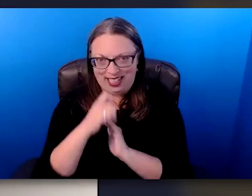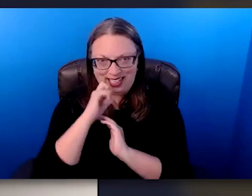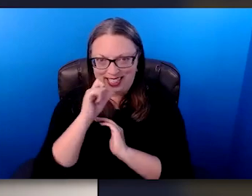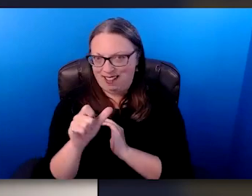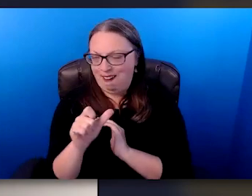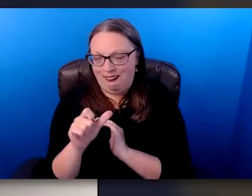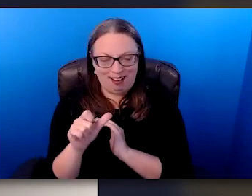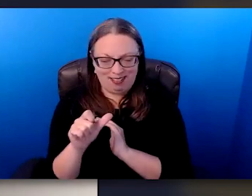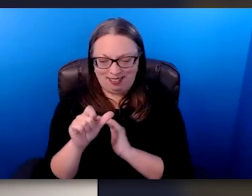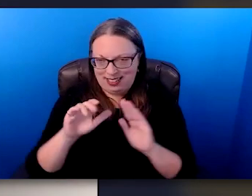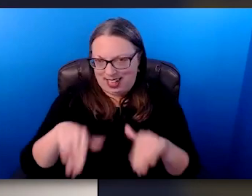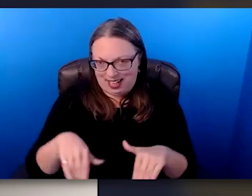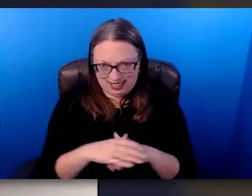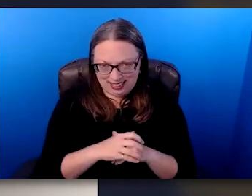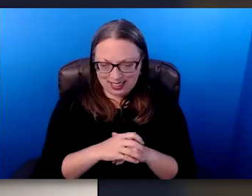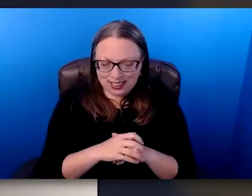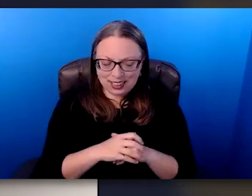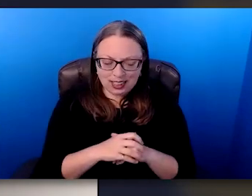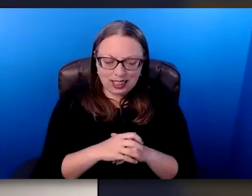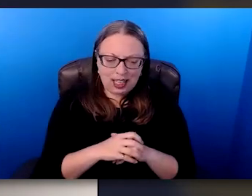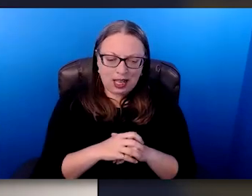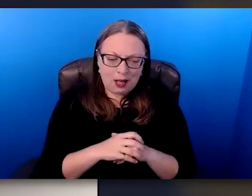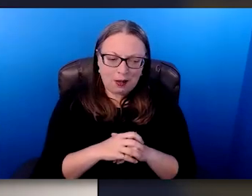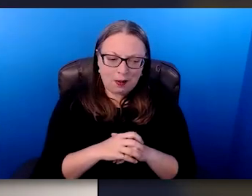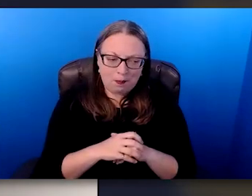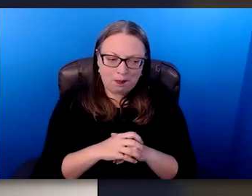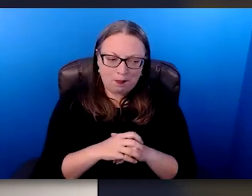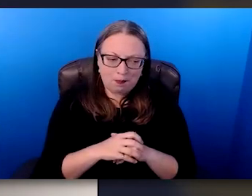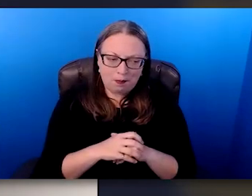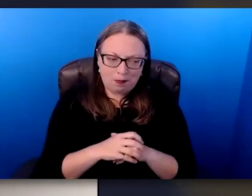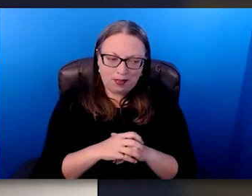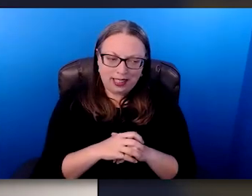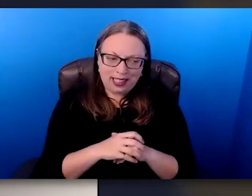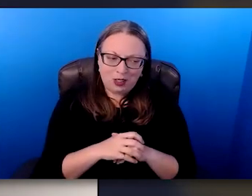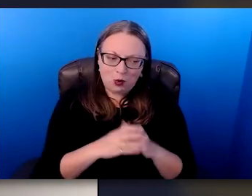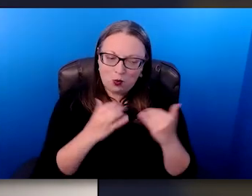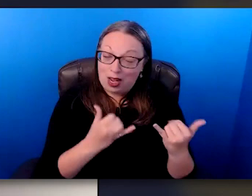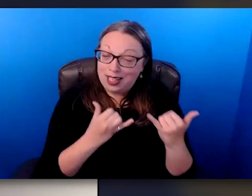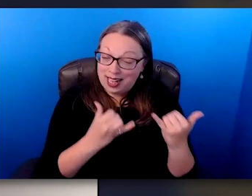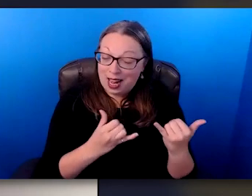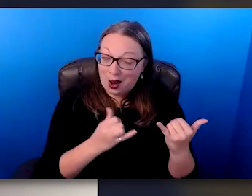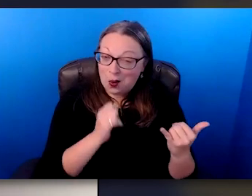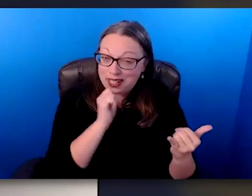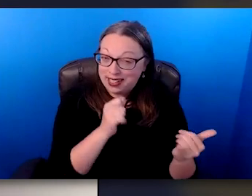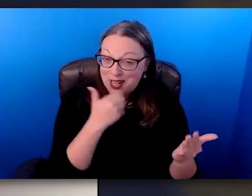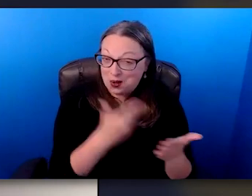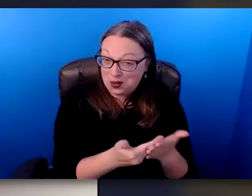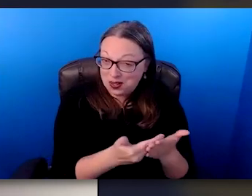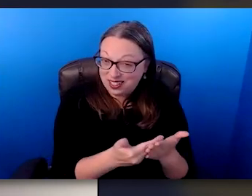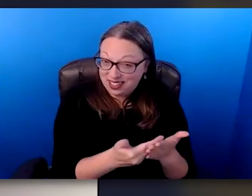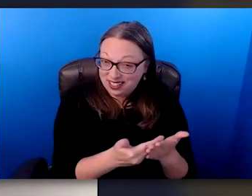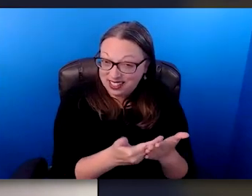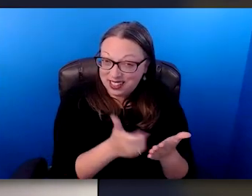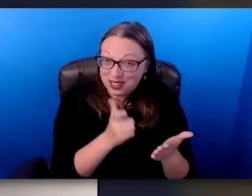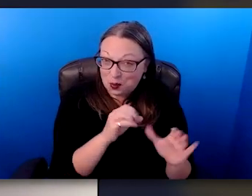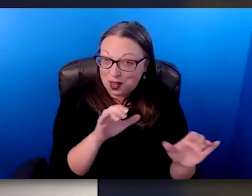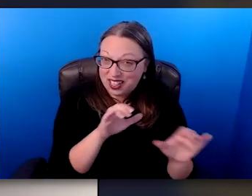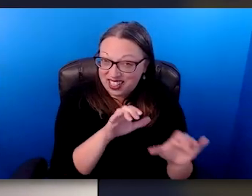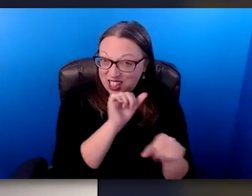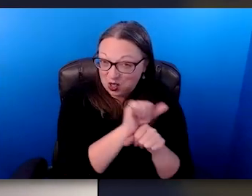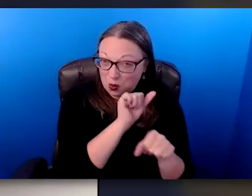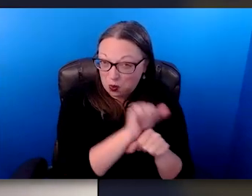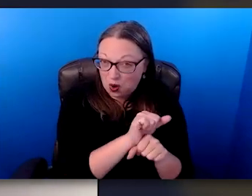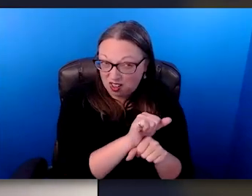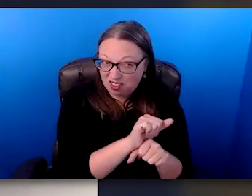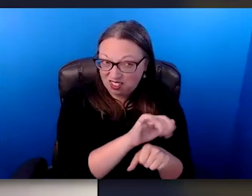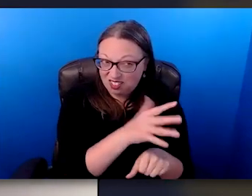right now it is not particularly good, and so it does the work badly, and so you can see that it's done the work and